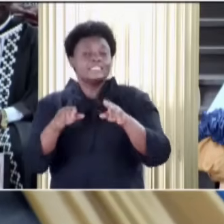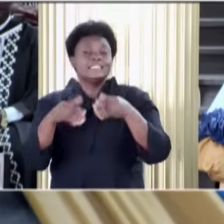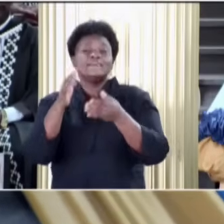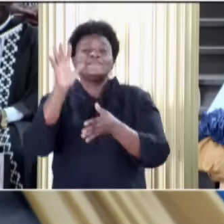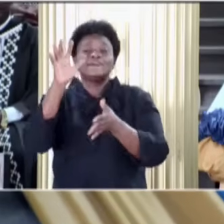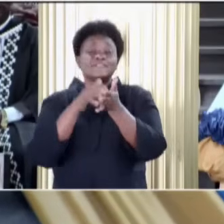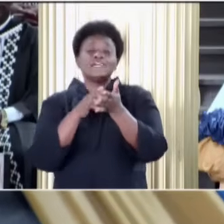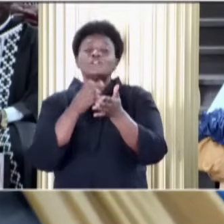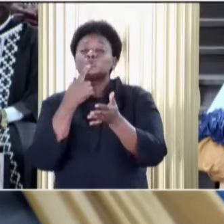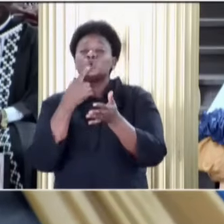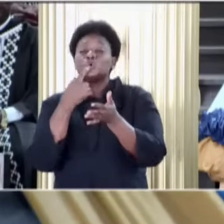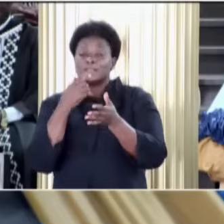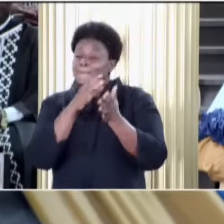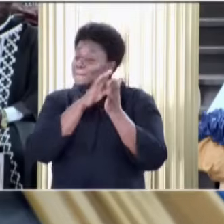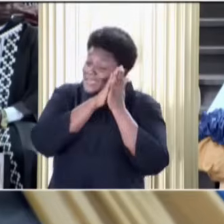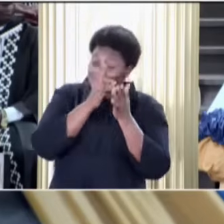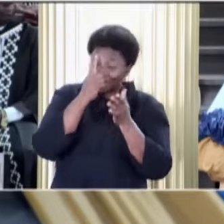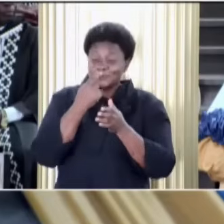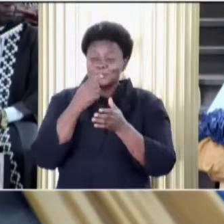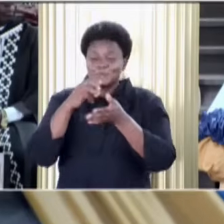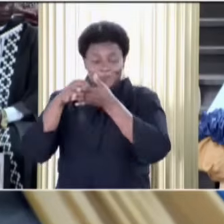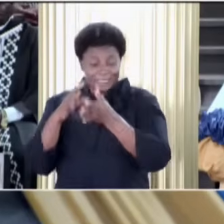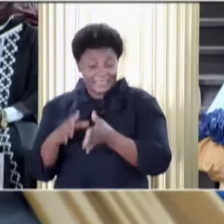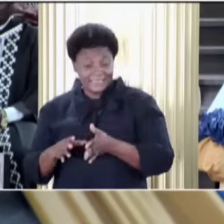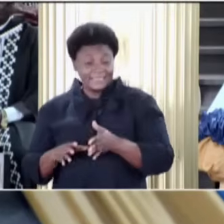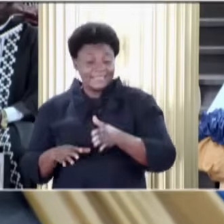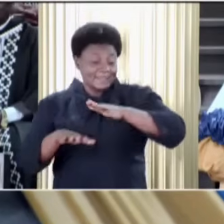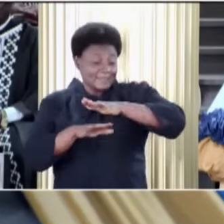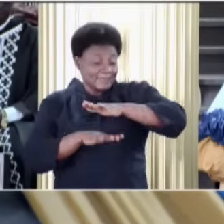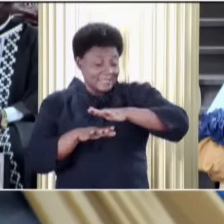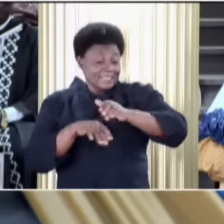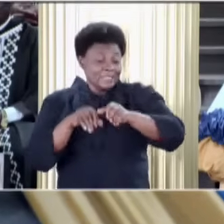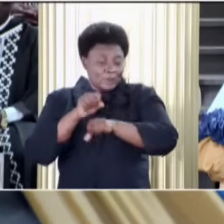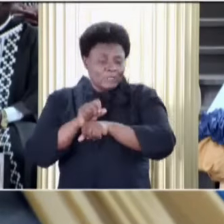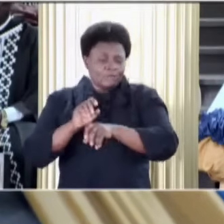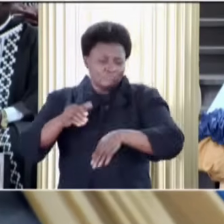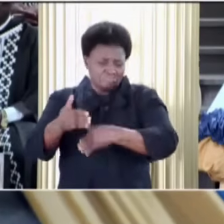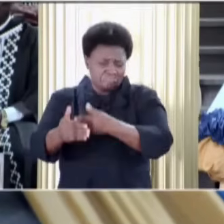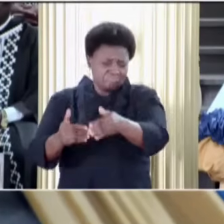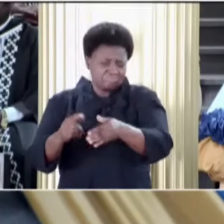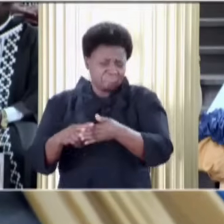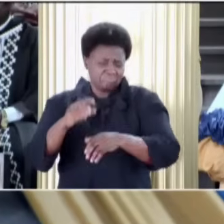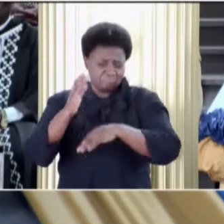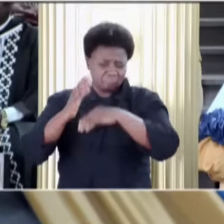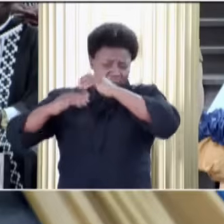for students. Preliminary work has started towards the construction of a